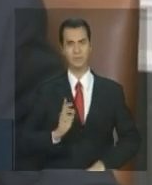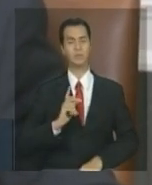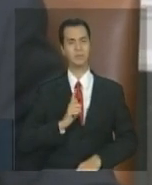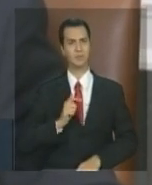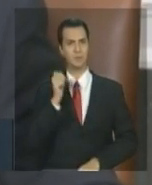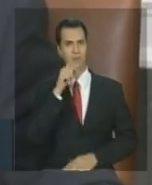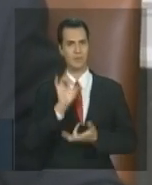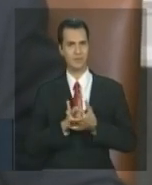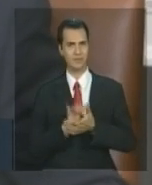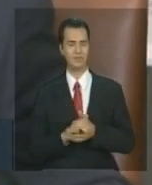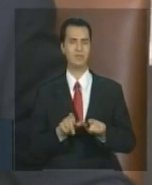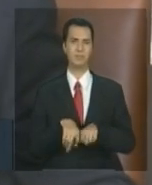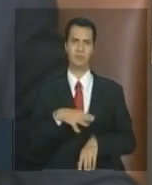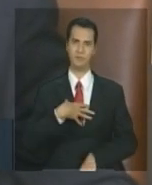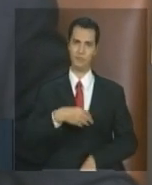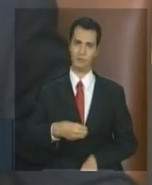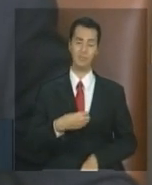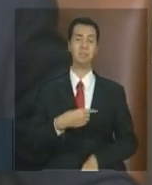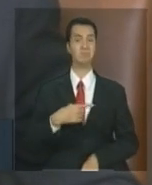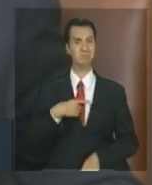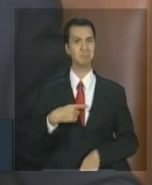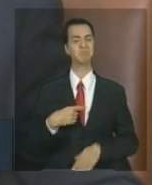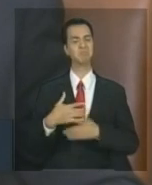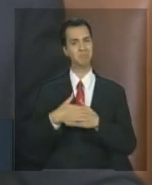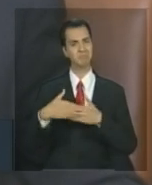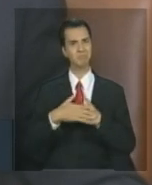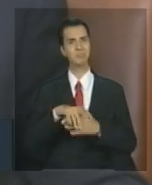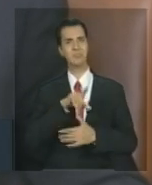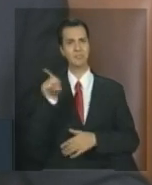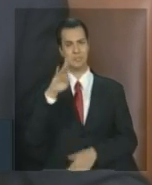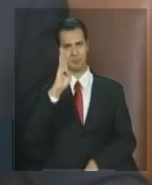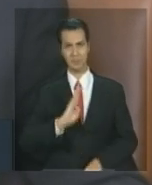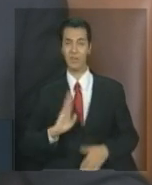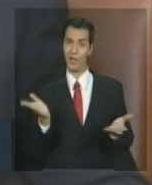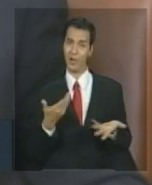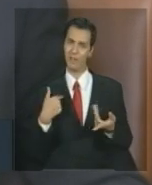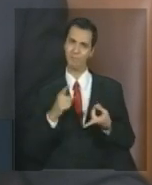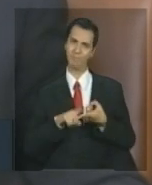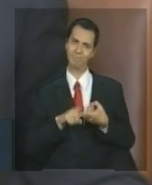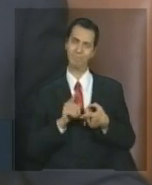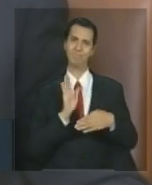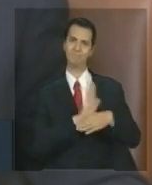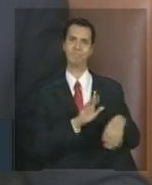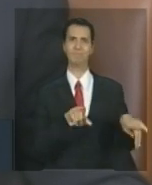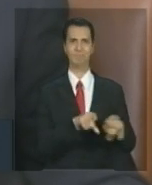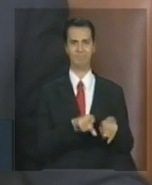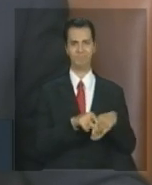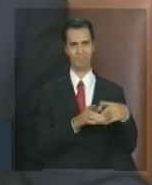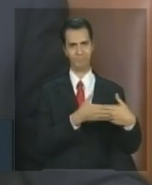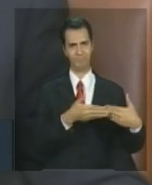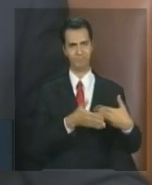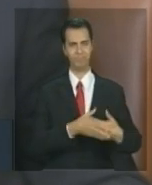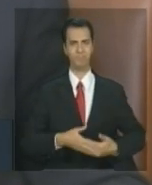Brasil. It gives me an opportunity as well to remark on the extraordinary progress that